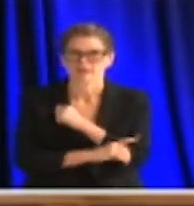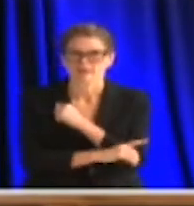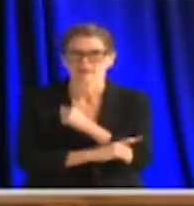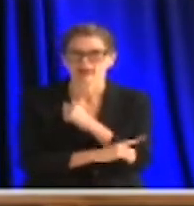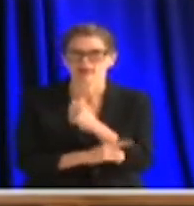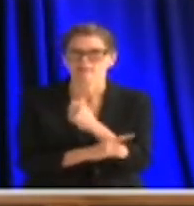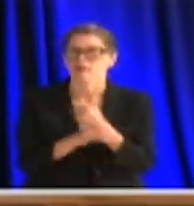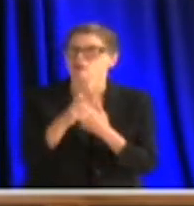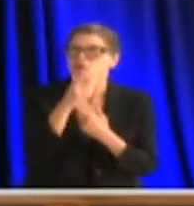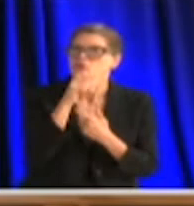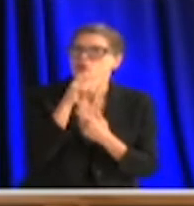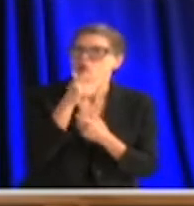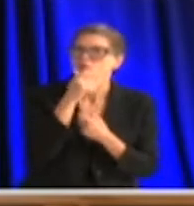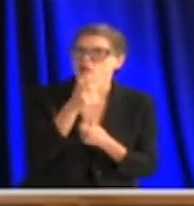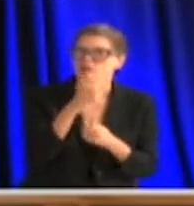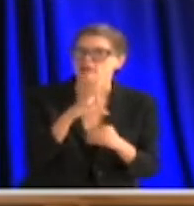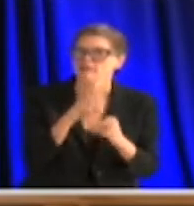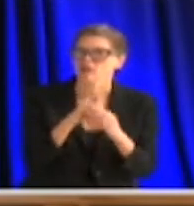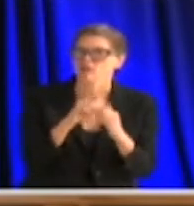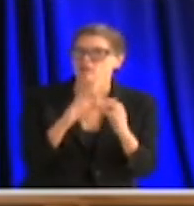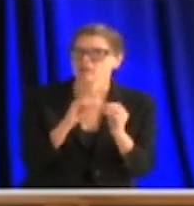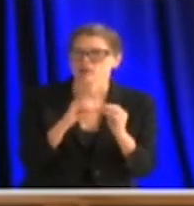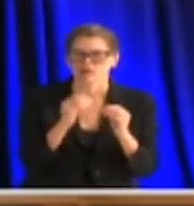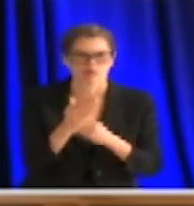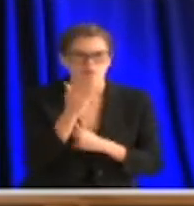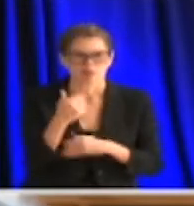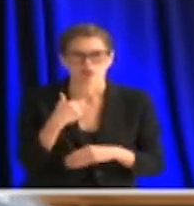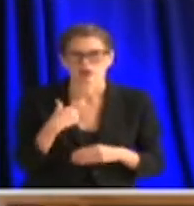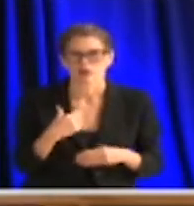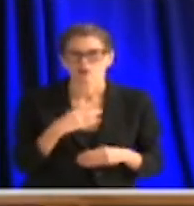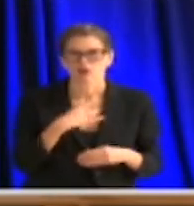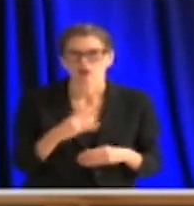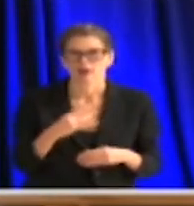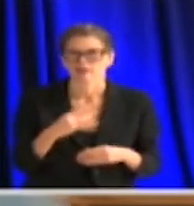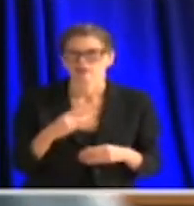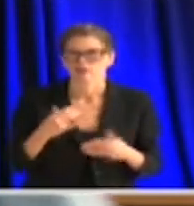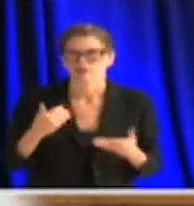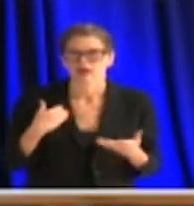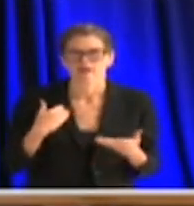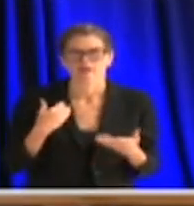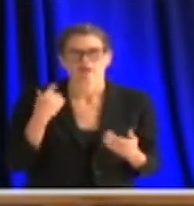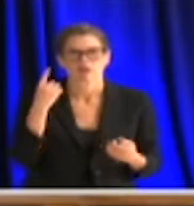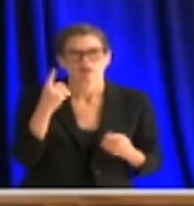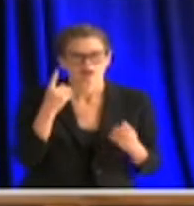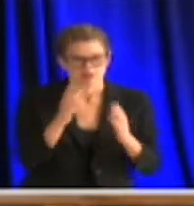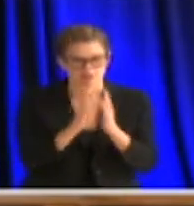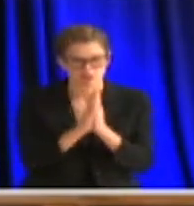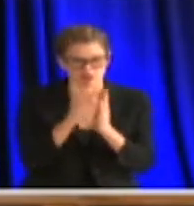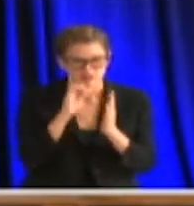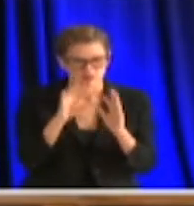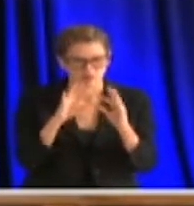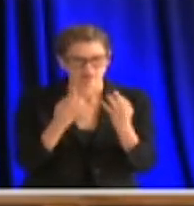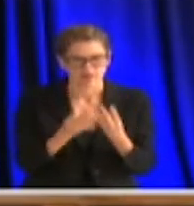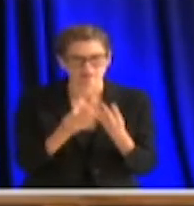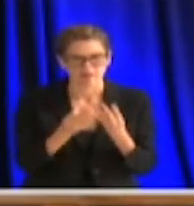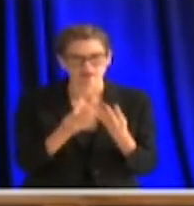to everyone. So this morning, I would like to begin my comments by offering our thoughts and prayers to the family of the